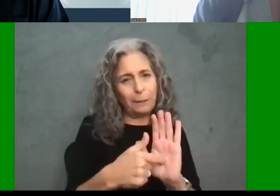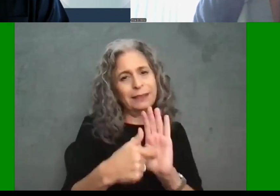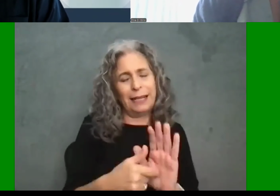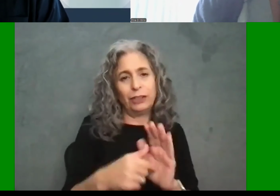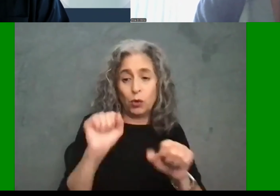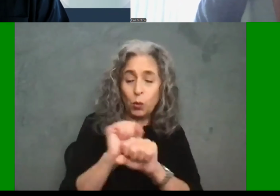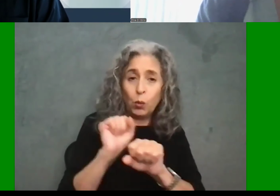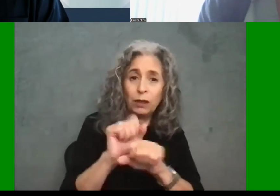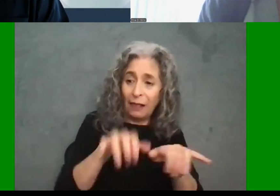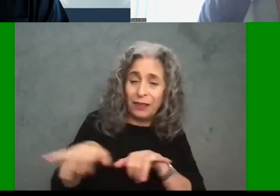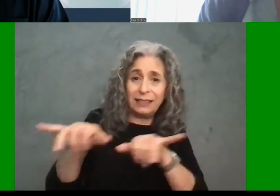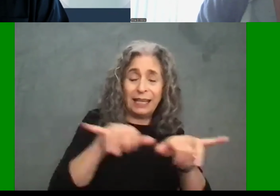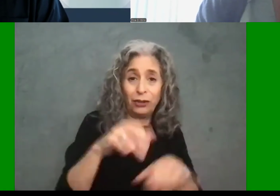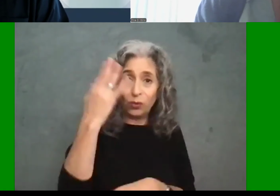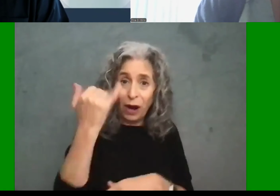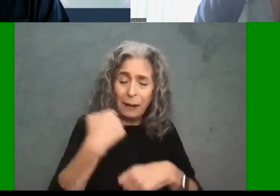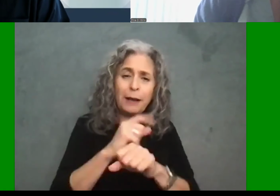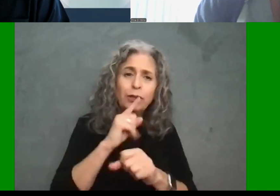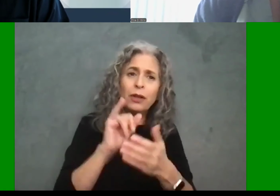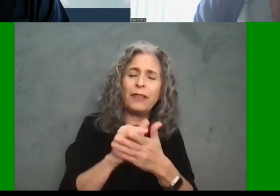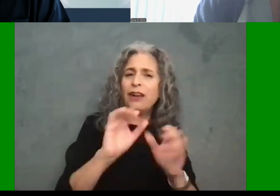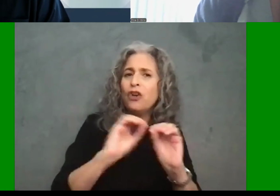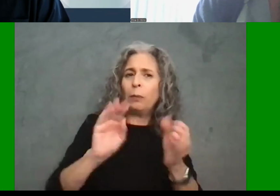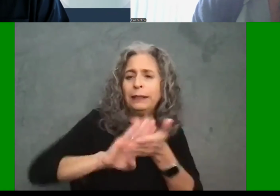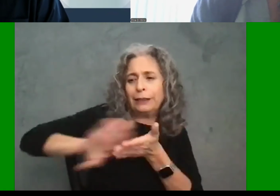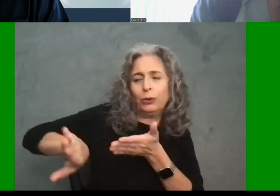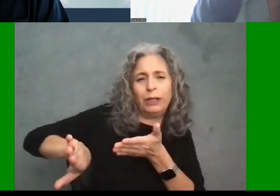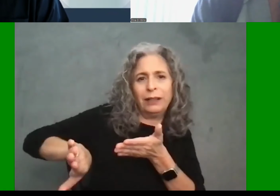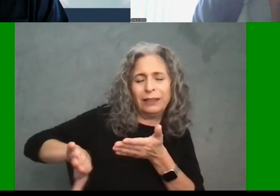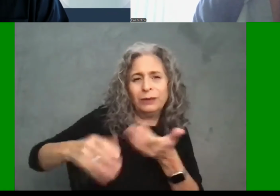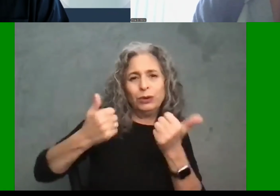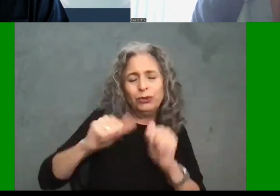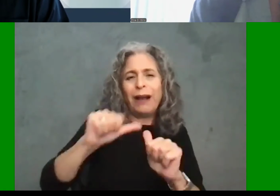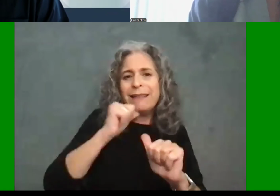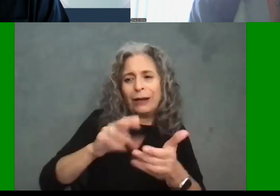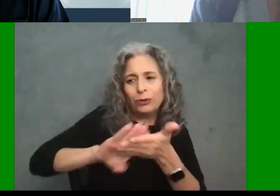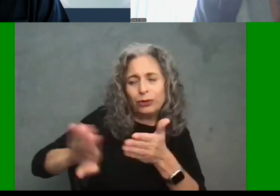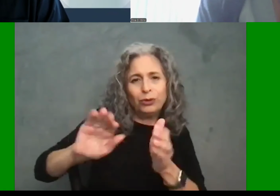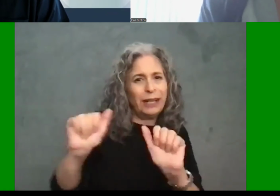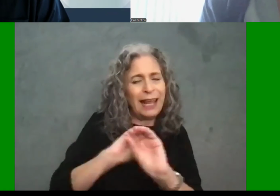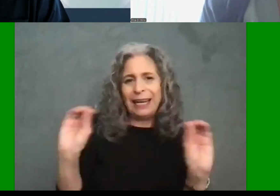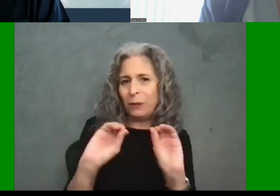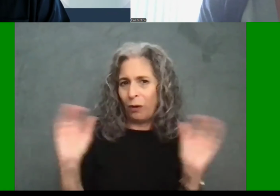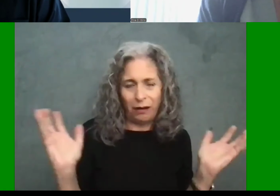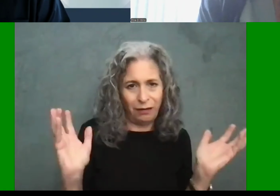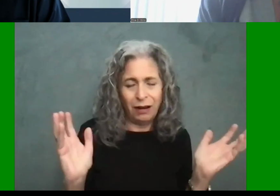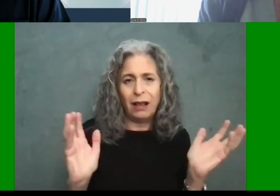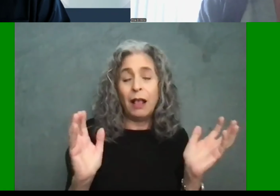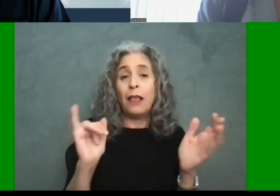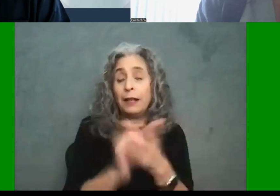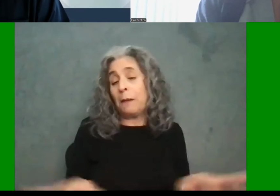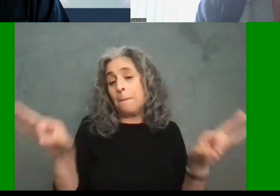these standards to make sure that we don't leave anybody out, or we try not to leave anybody out. I think the key here, from what